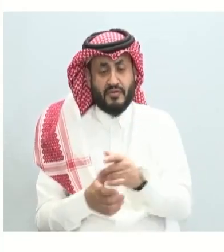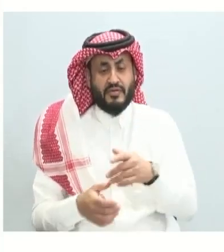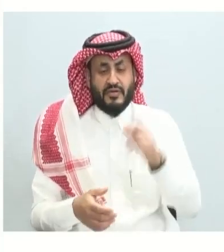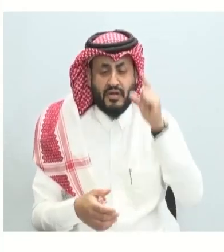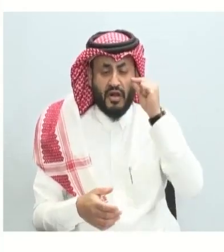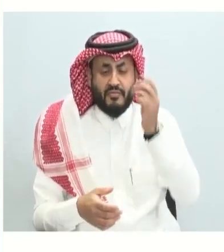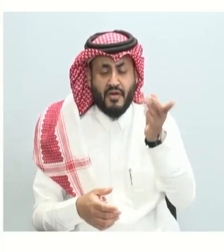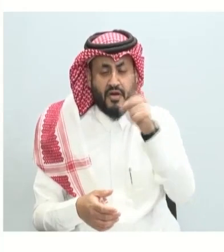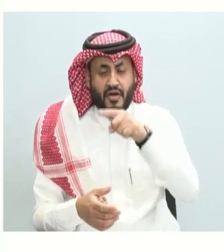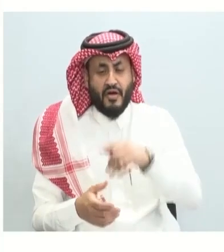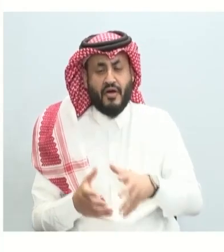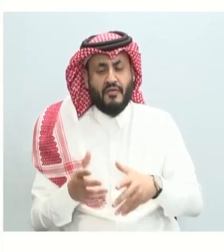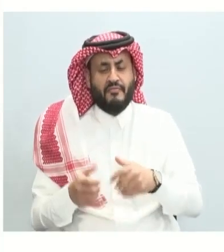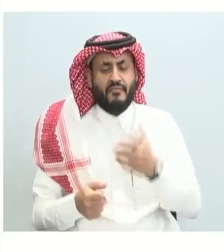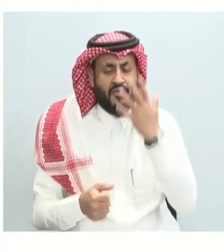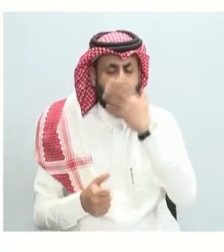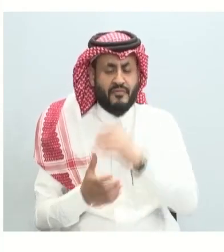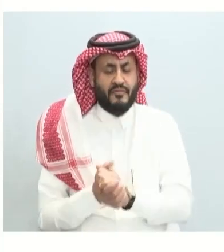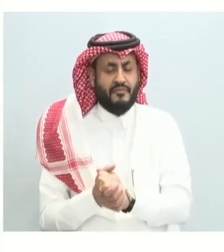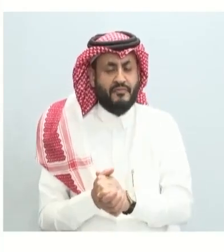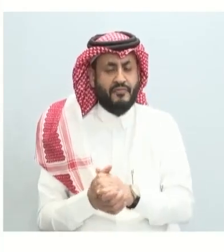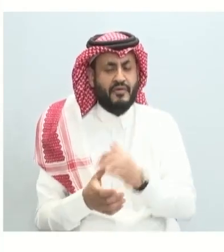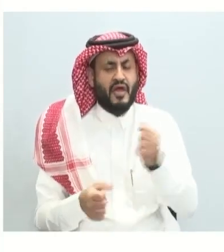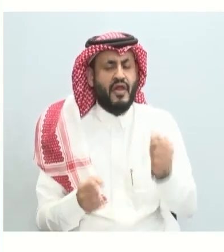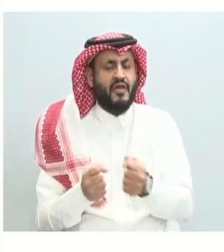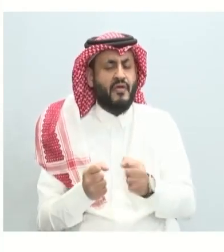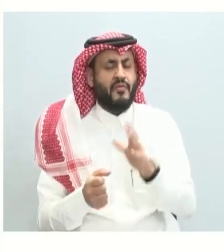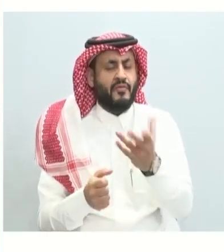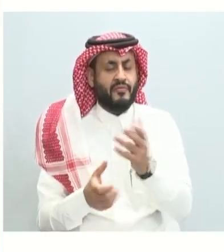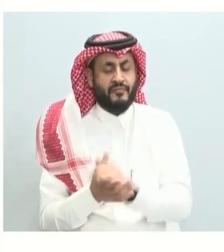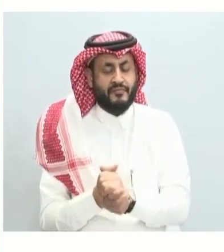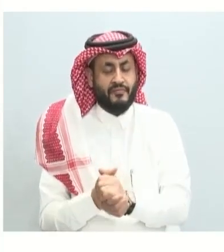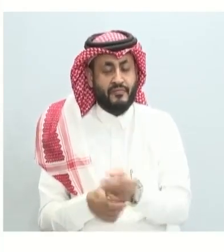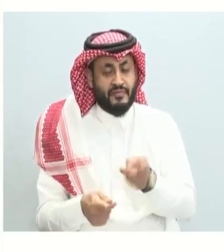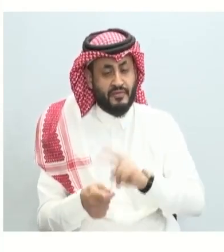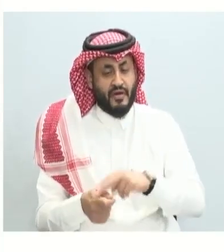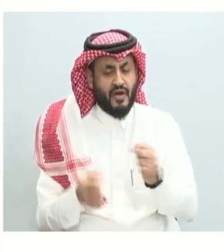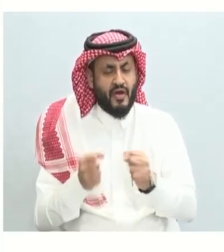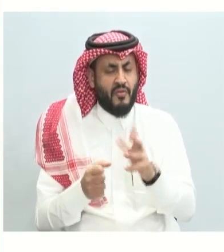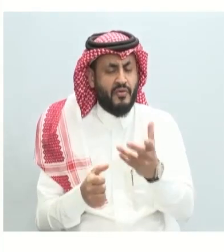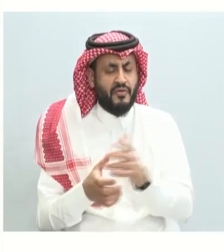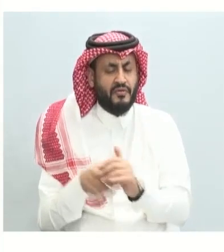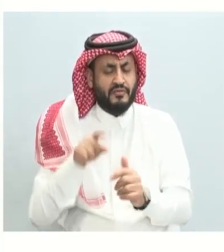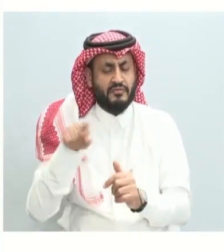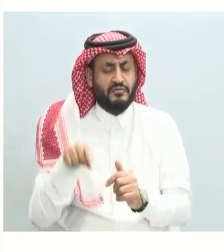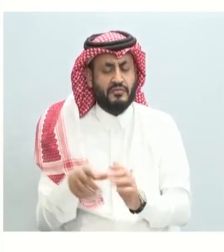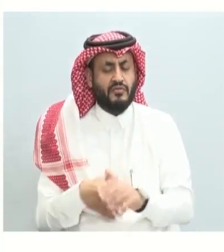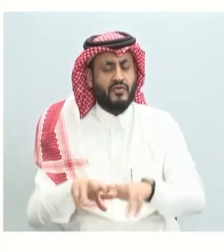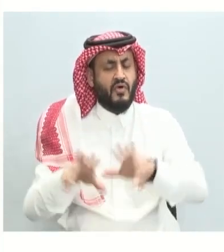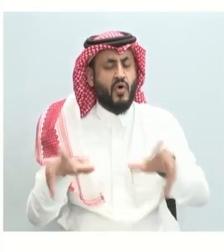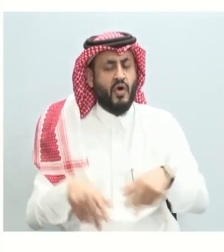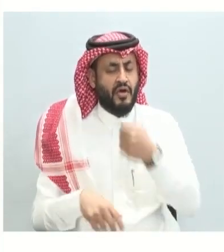is bored. What's the matter? What's the matter? We are all happy. We are